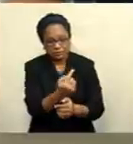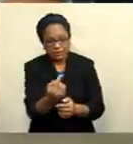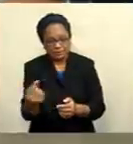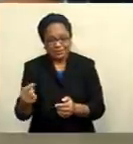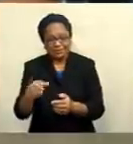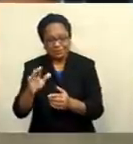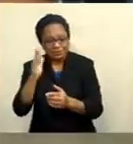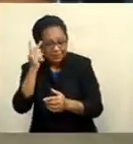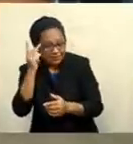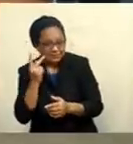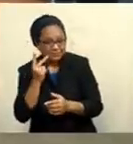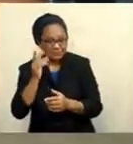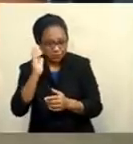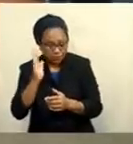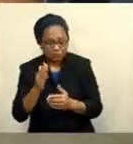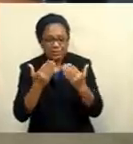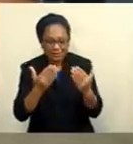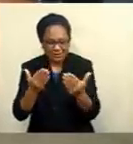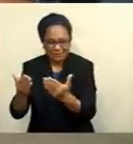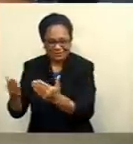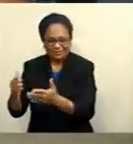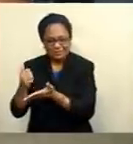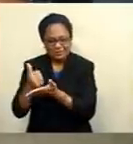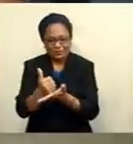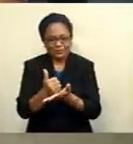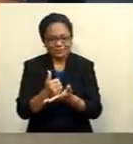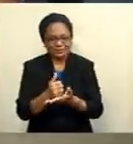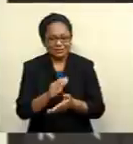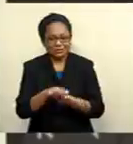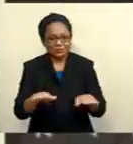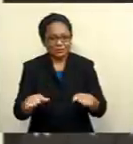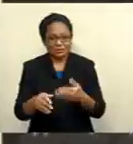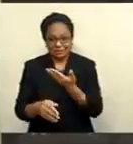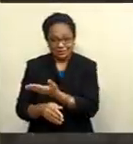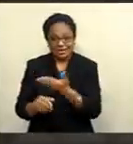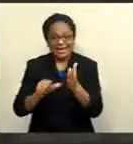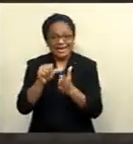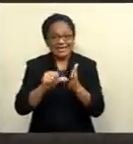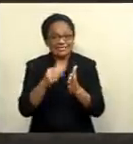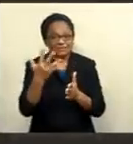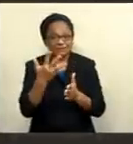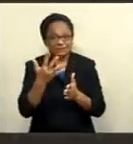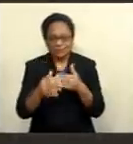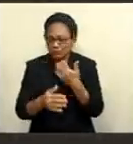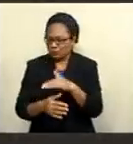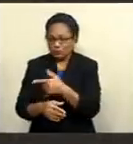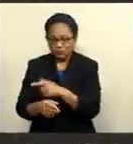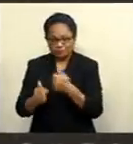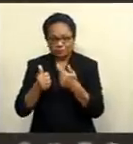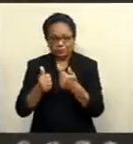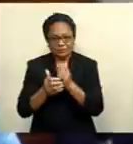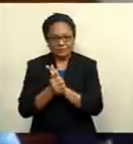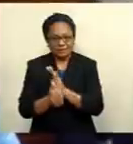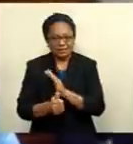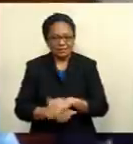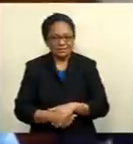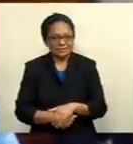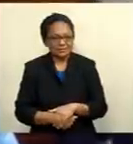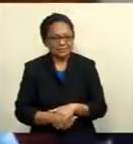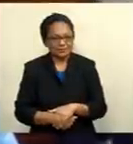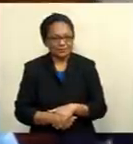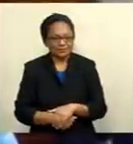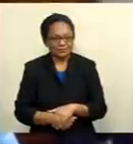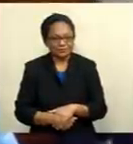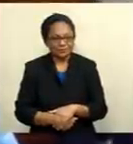the schools, etc. Young Rud Prasad, a 15-year-old chess player, is one of the favorites in the competition. No chess player in Fiji